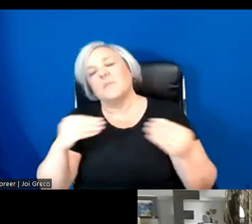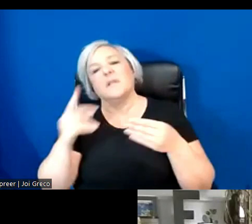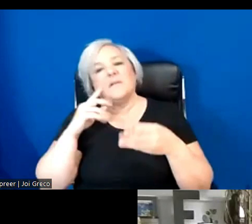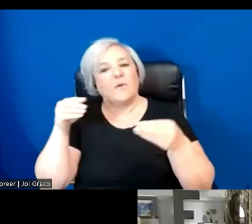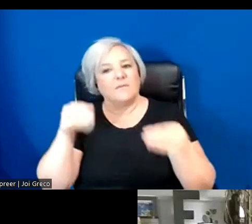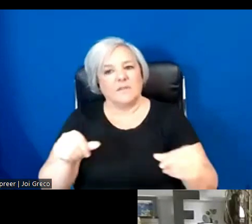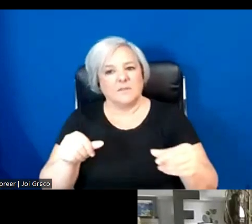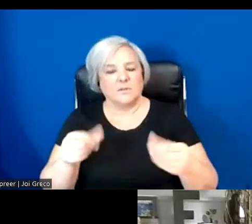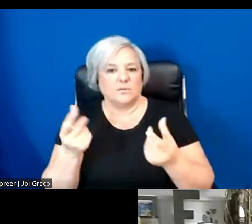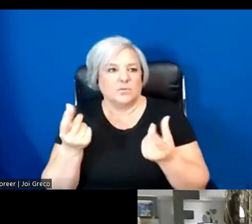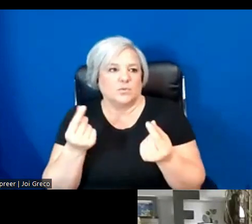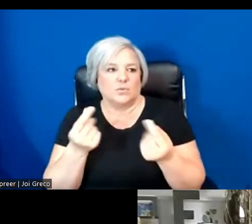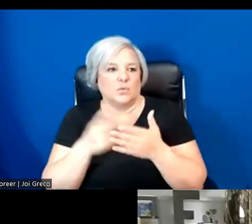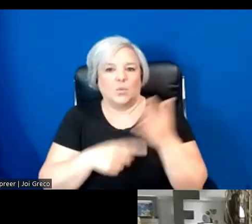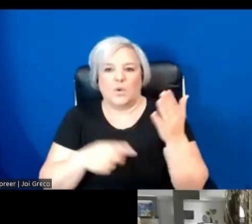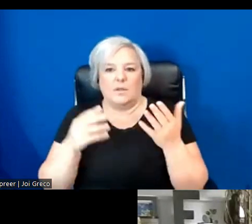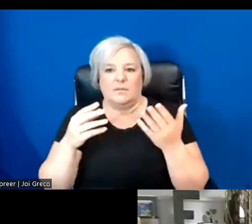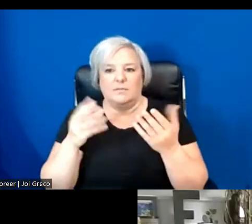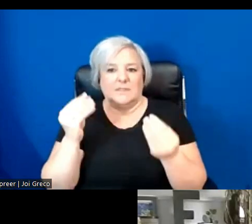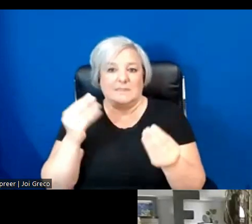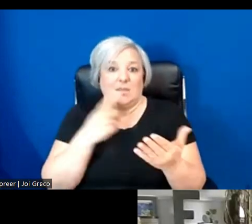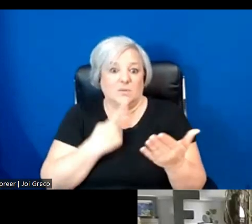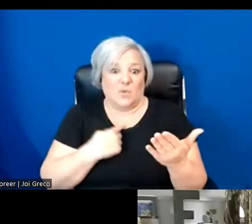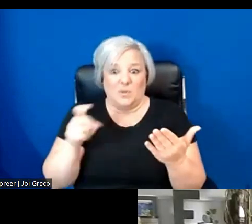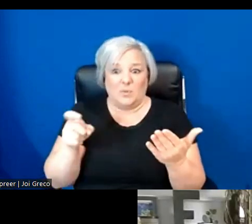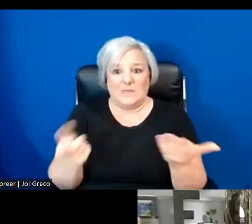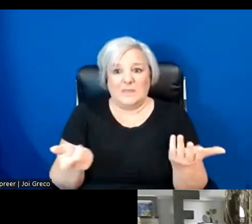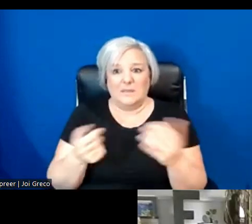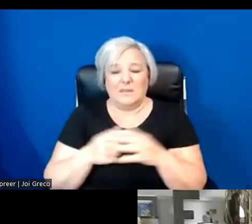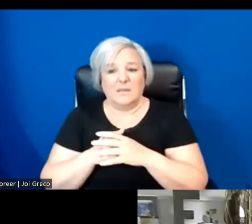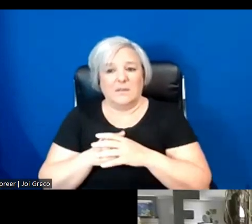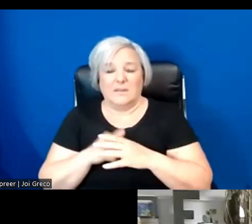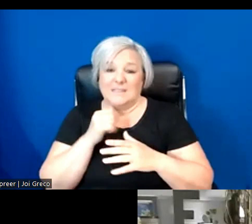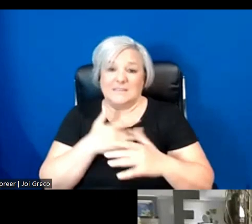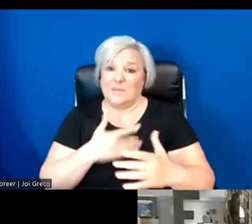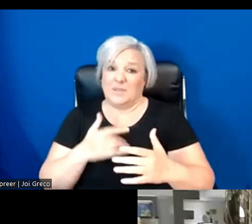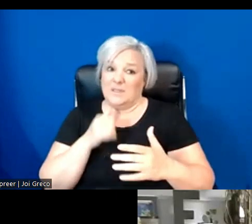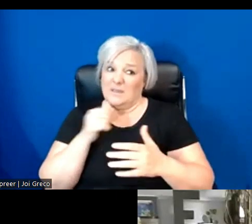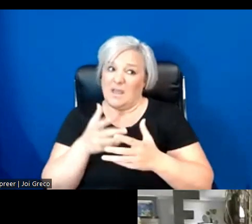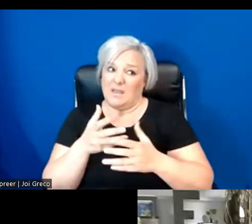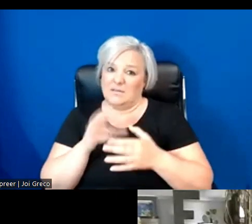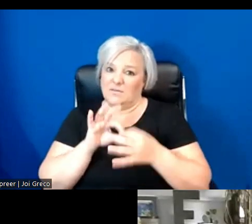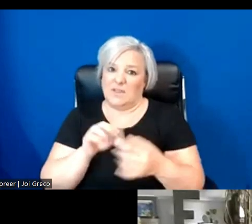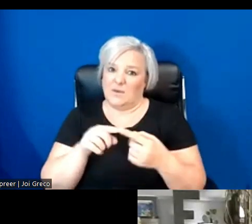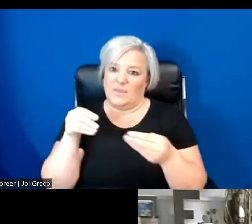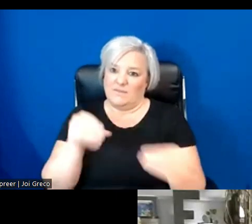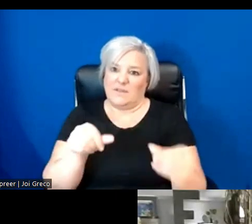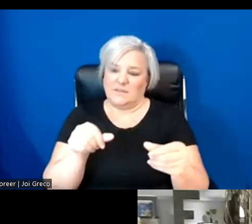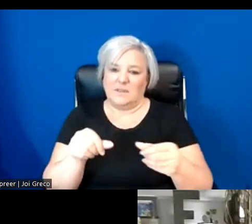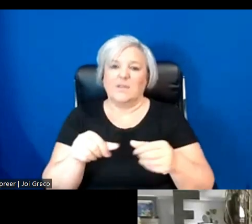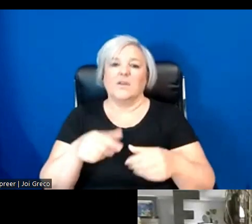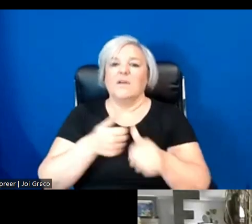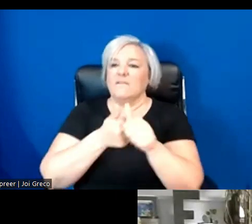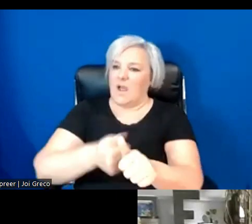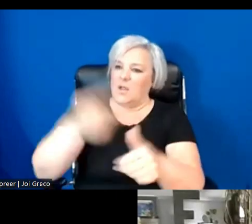to do what our state data tells us we needed to do, which is usually not the case with most funding. Most funding comes with like, you need to do this and